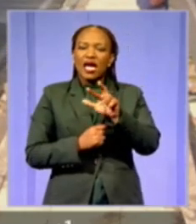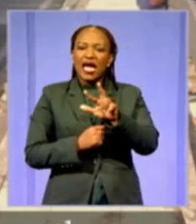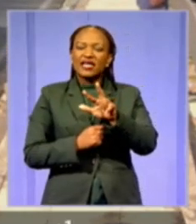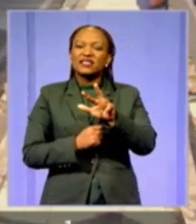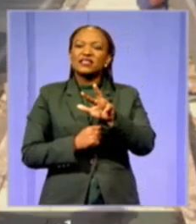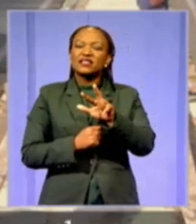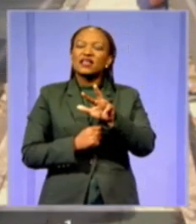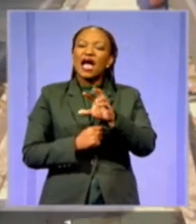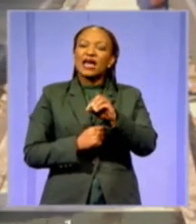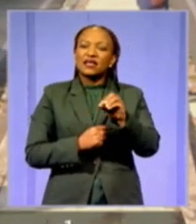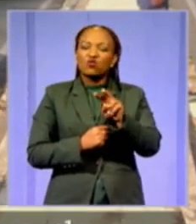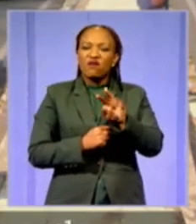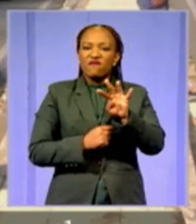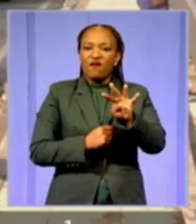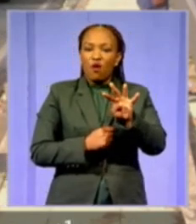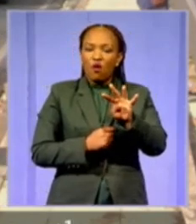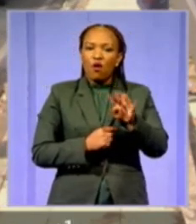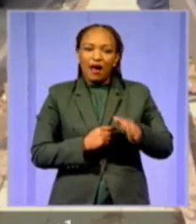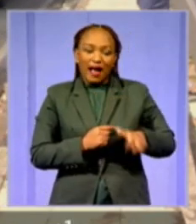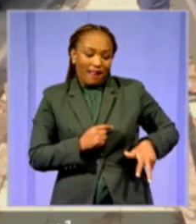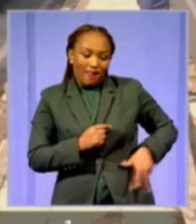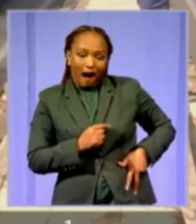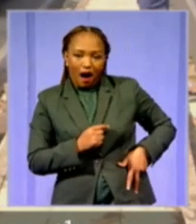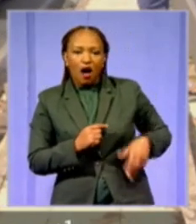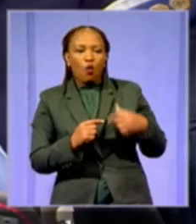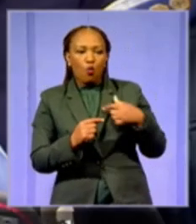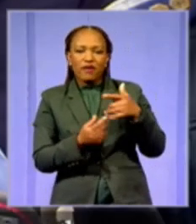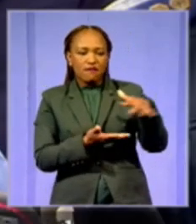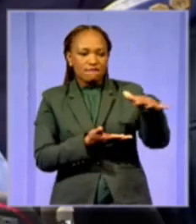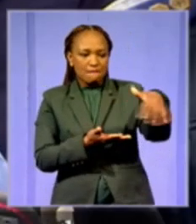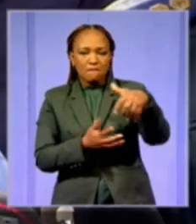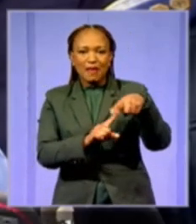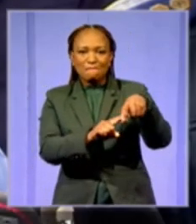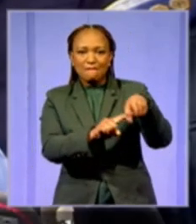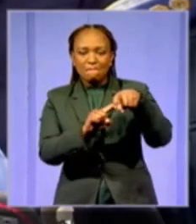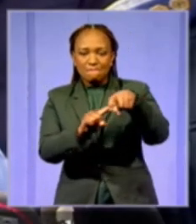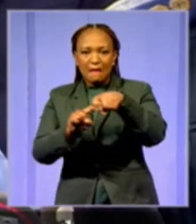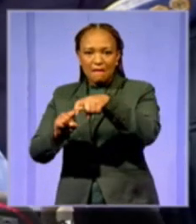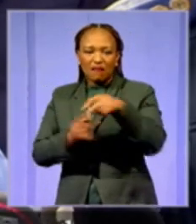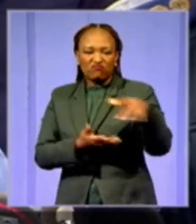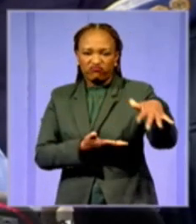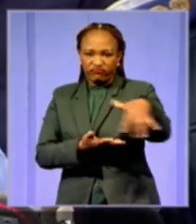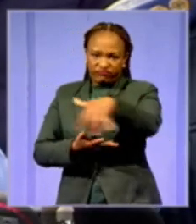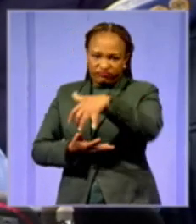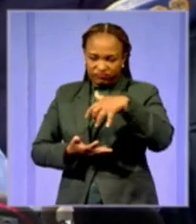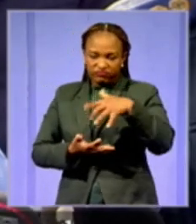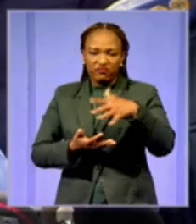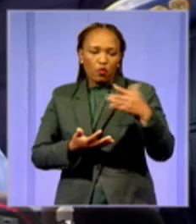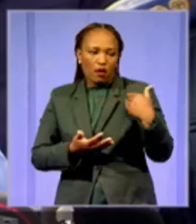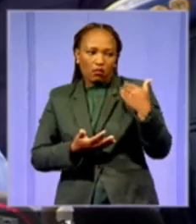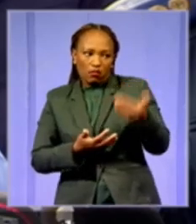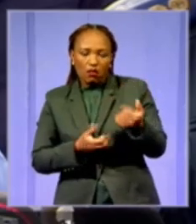illegal firearms since the start of the operation, and over 17,000 rounds